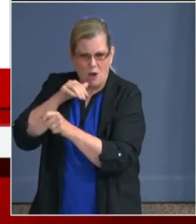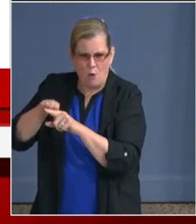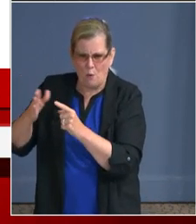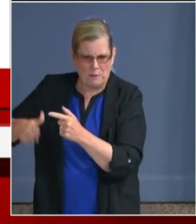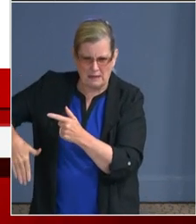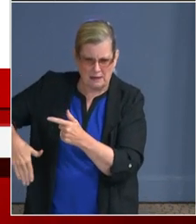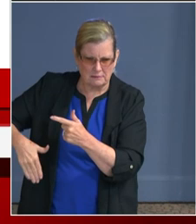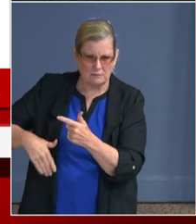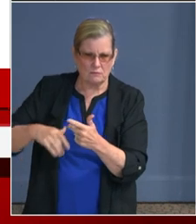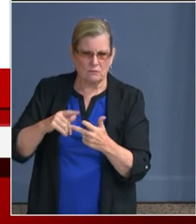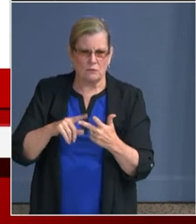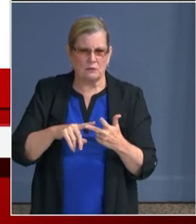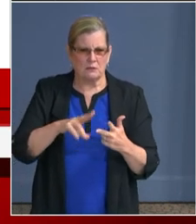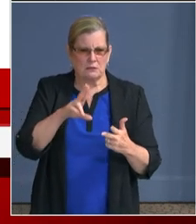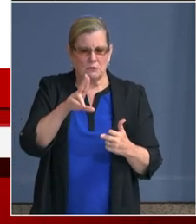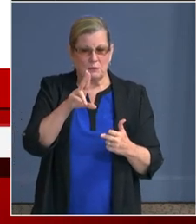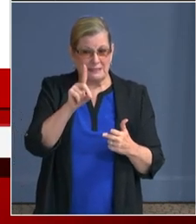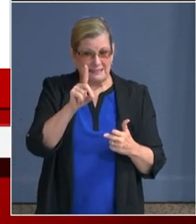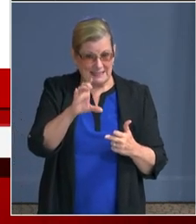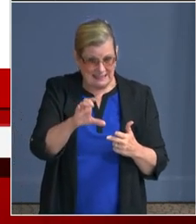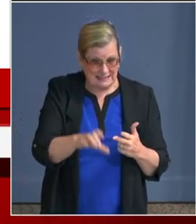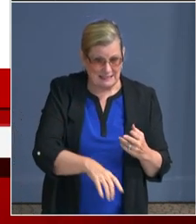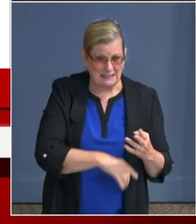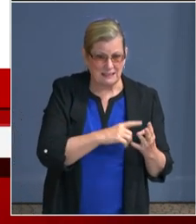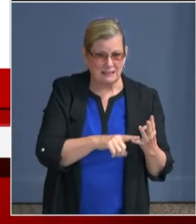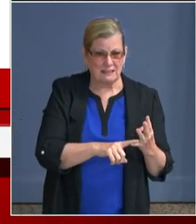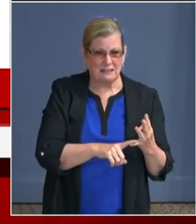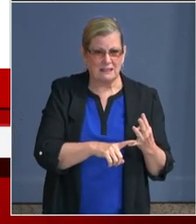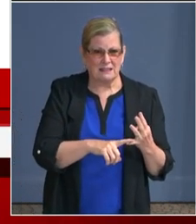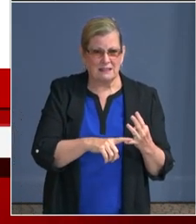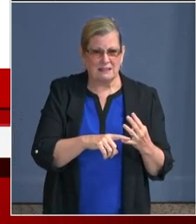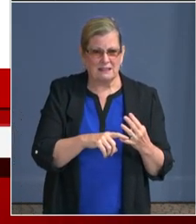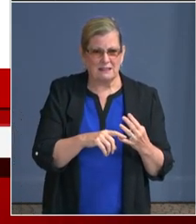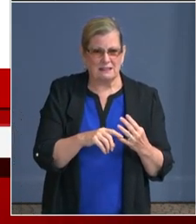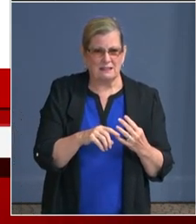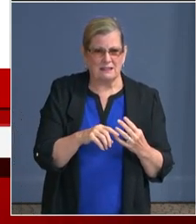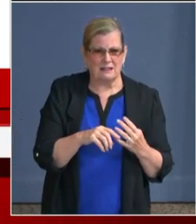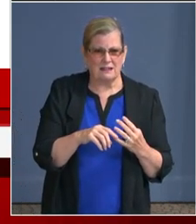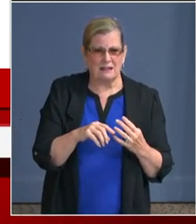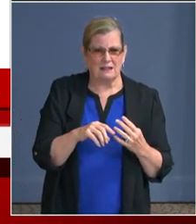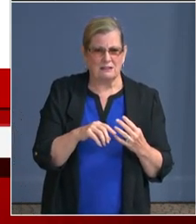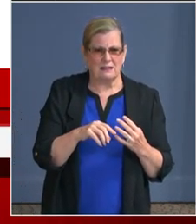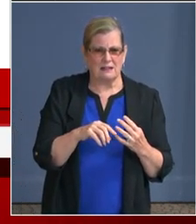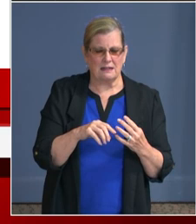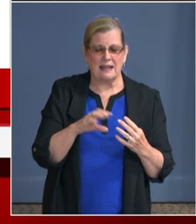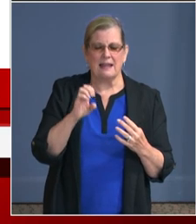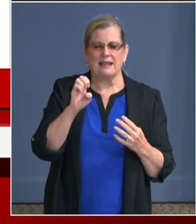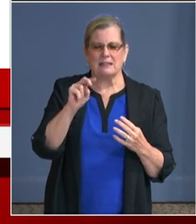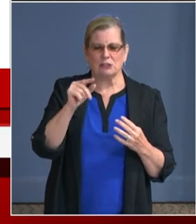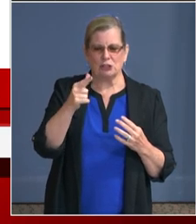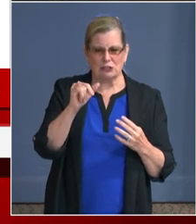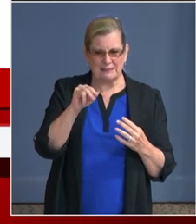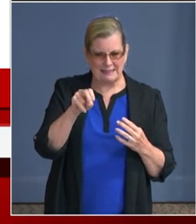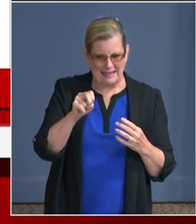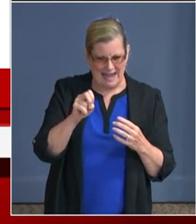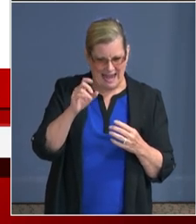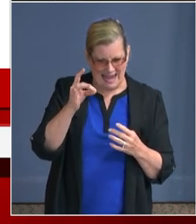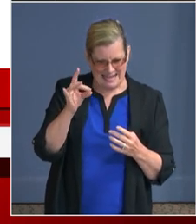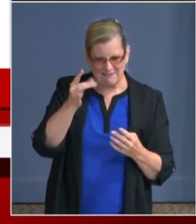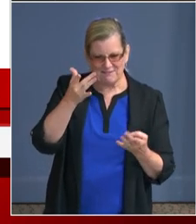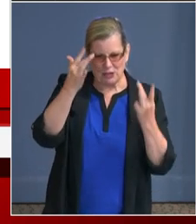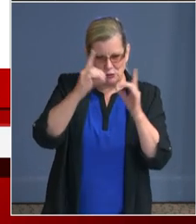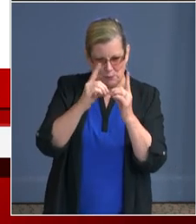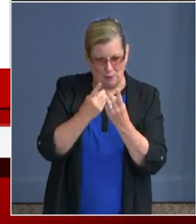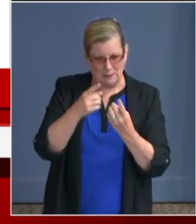at Bacchus today, and at the Engine 8 on C Street Southeast, Engine 10 on Florida